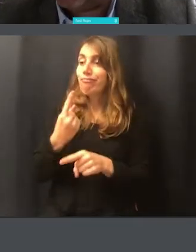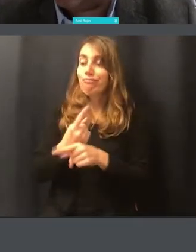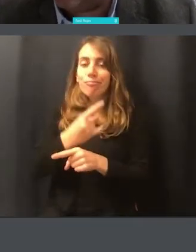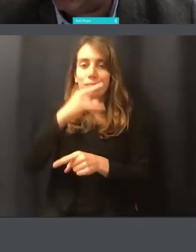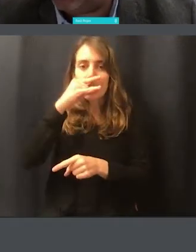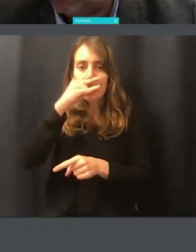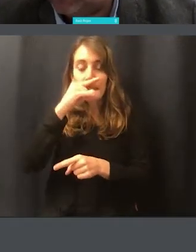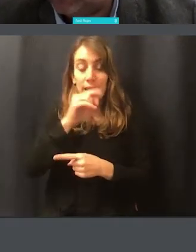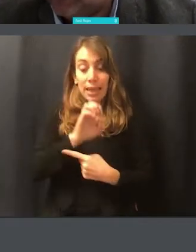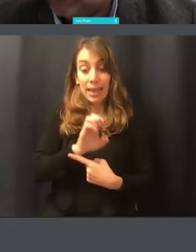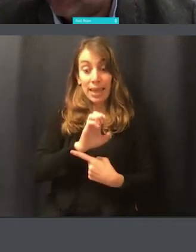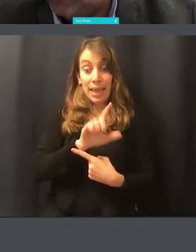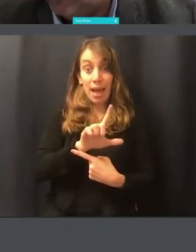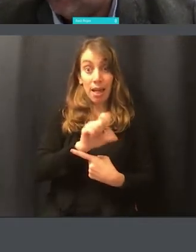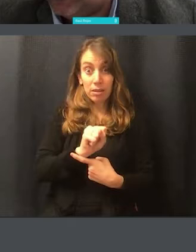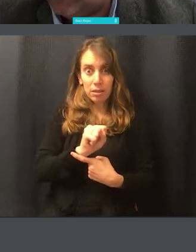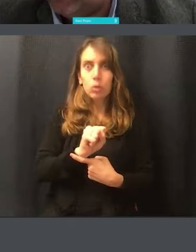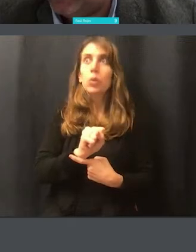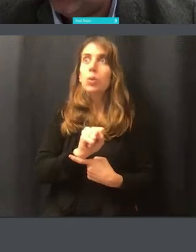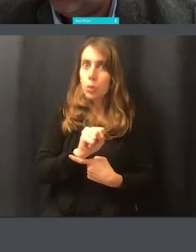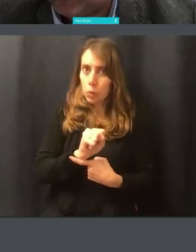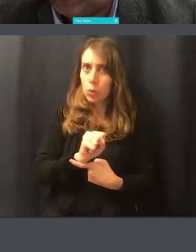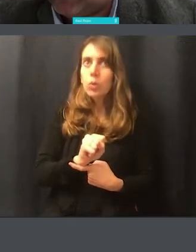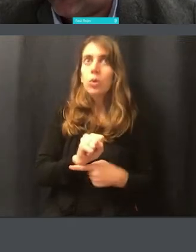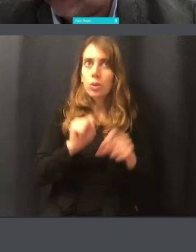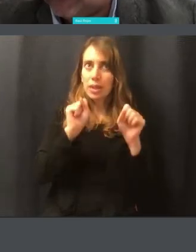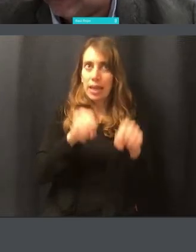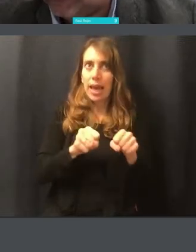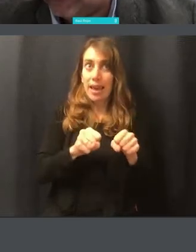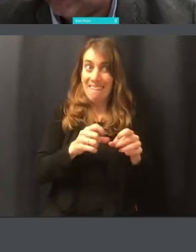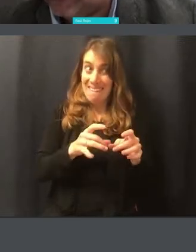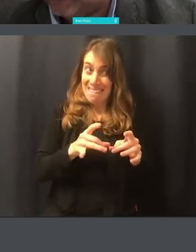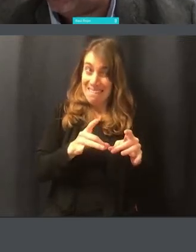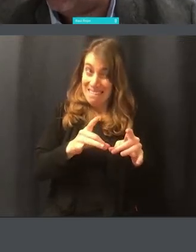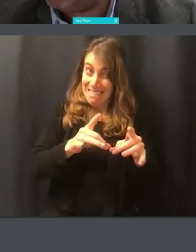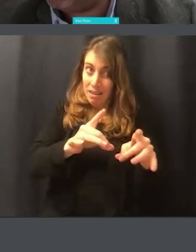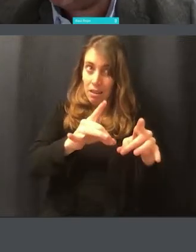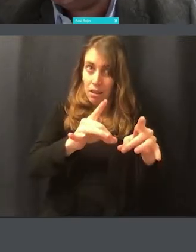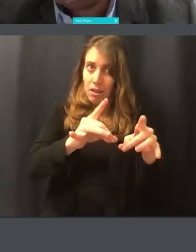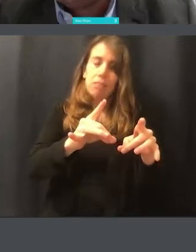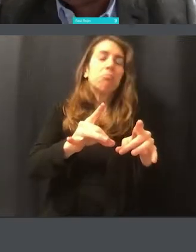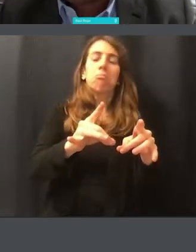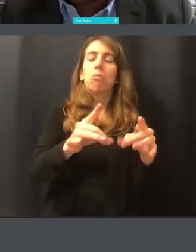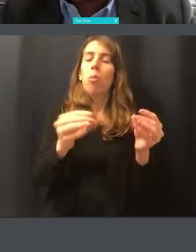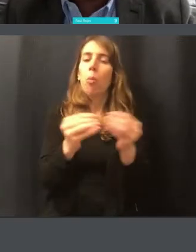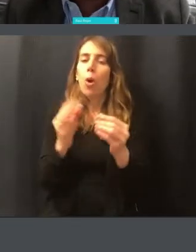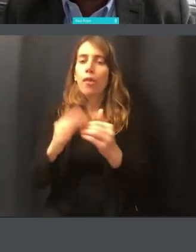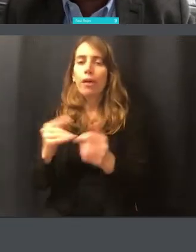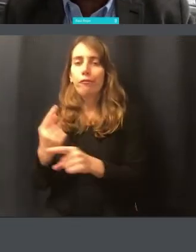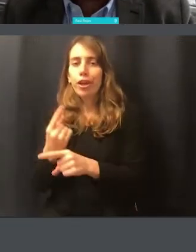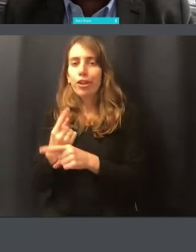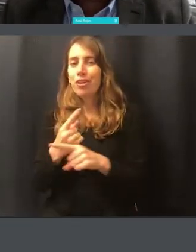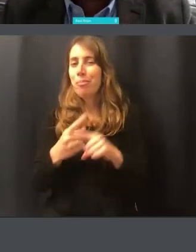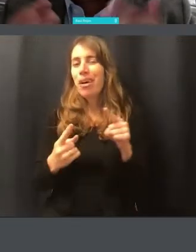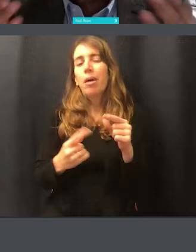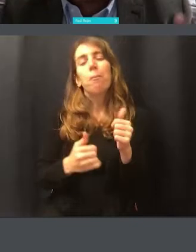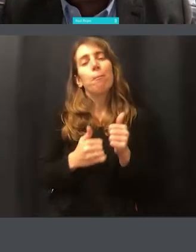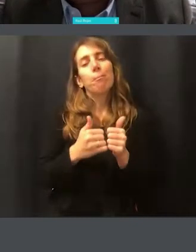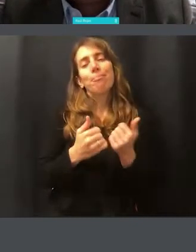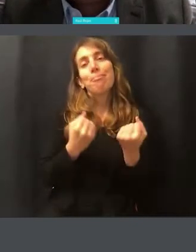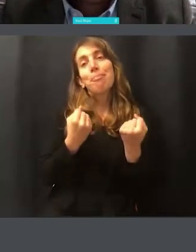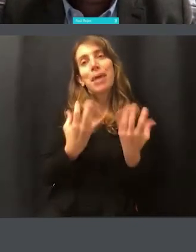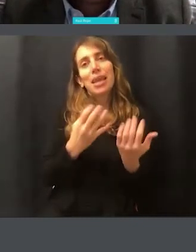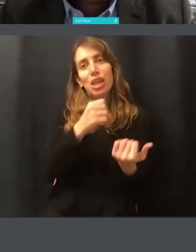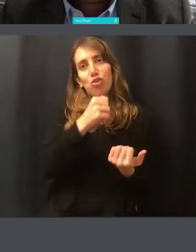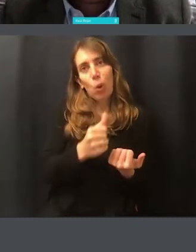do exhibit aggressive English growth, but they don't all do, right? This is kind of like an average level. And there's a lot of factors to kind